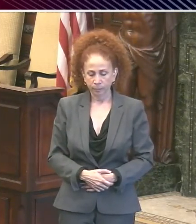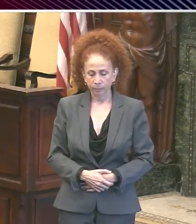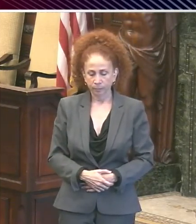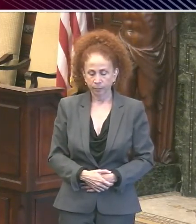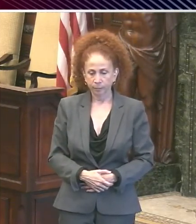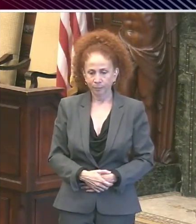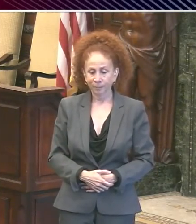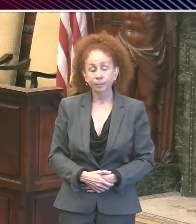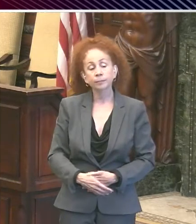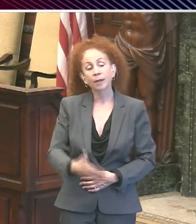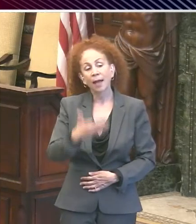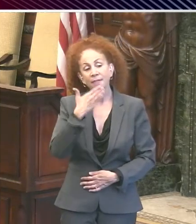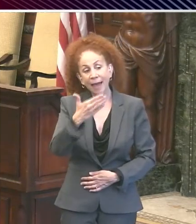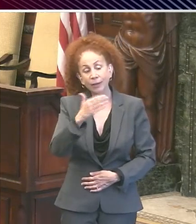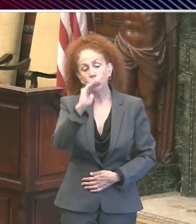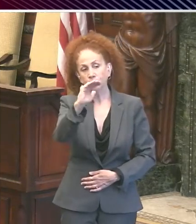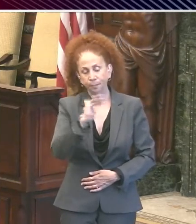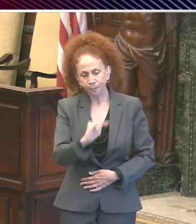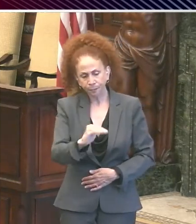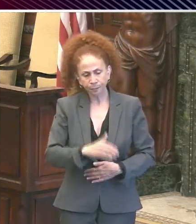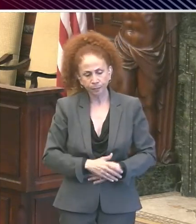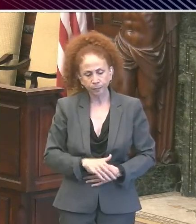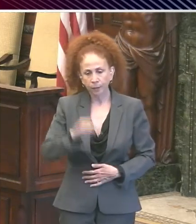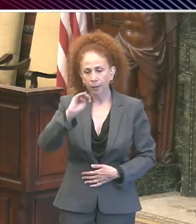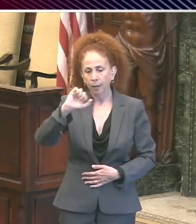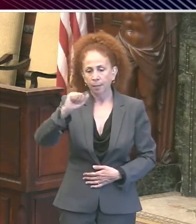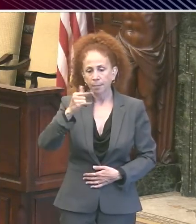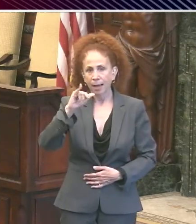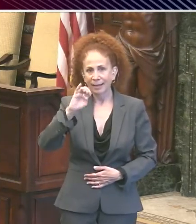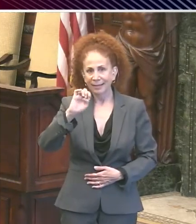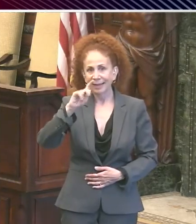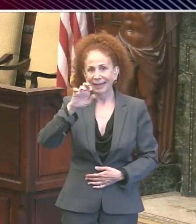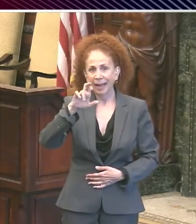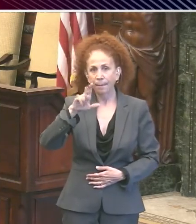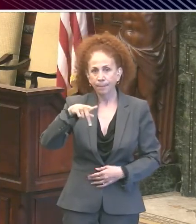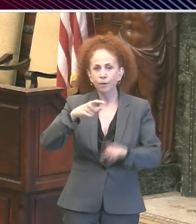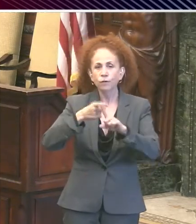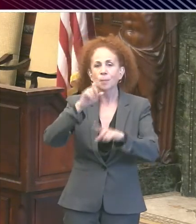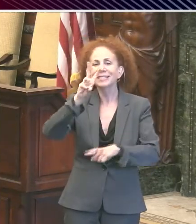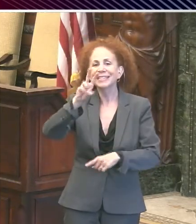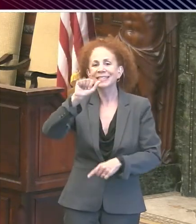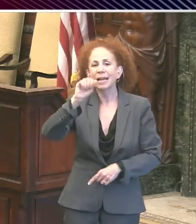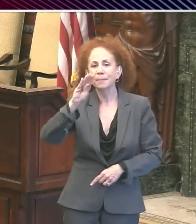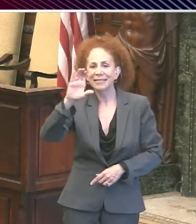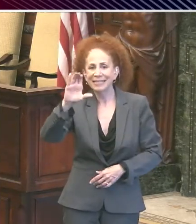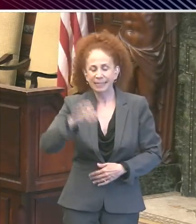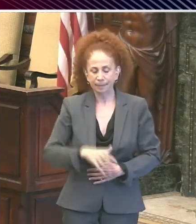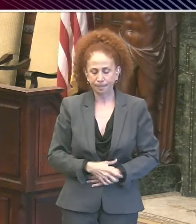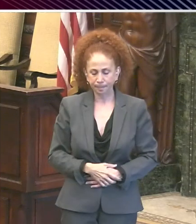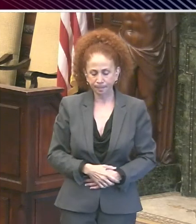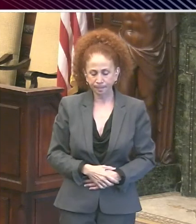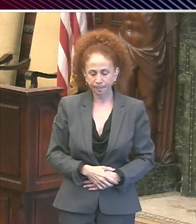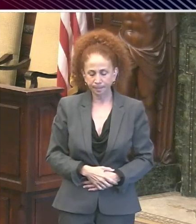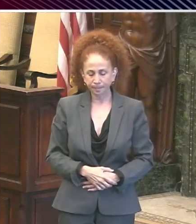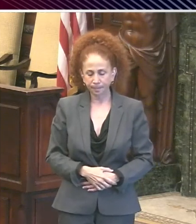Thanks, Jack. We're going to go now to Maggie Kent of 6 ABC.